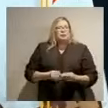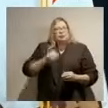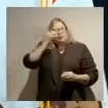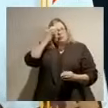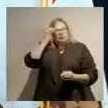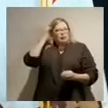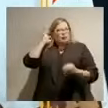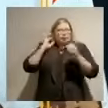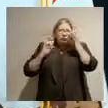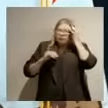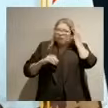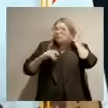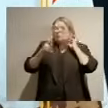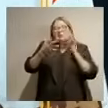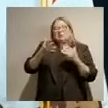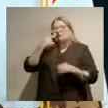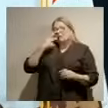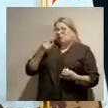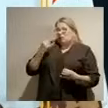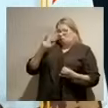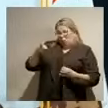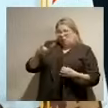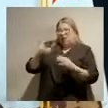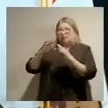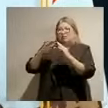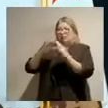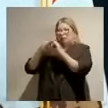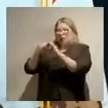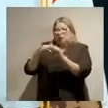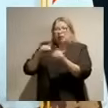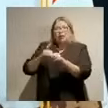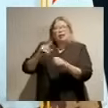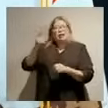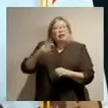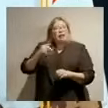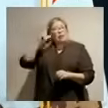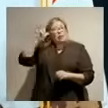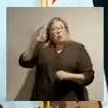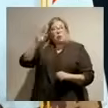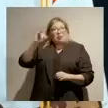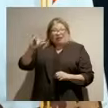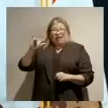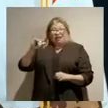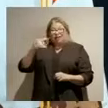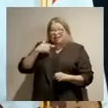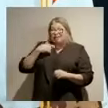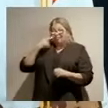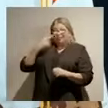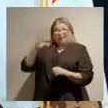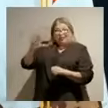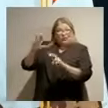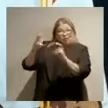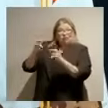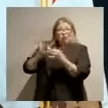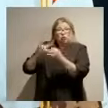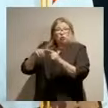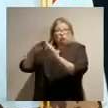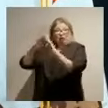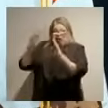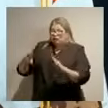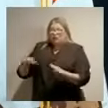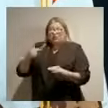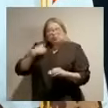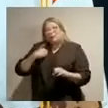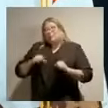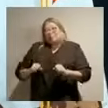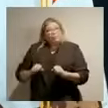stance as it relates to one community, Half Moon Bay, on housing. We mean business. We mean business about the housing element. We mean